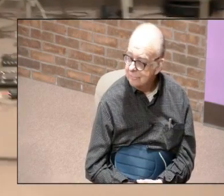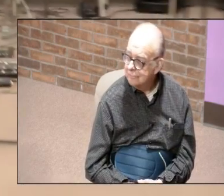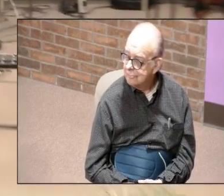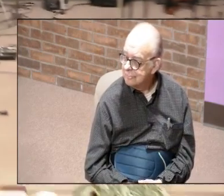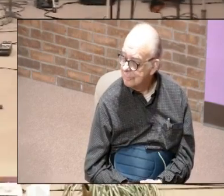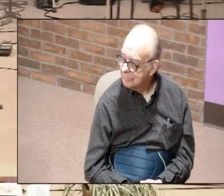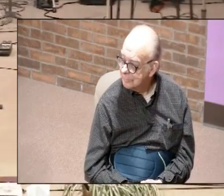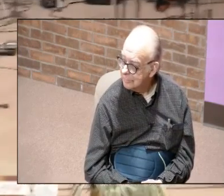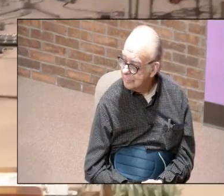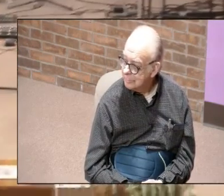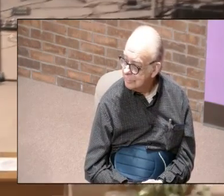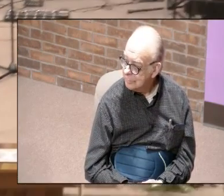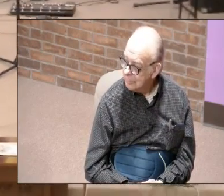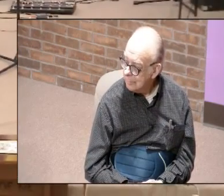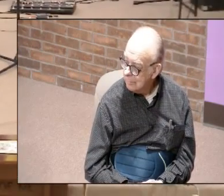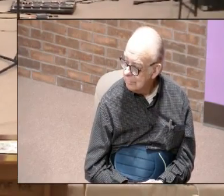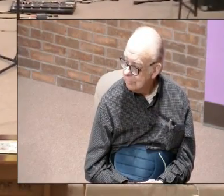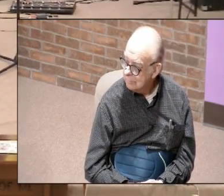I